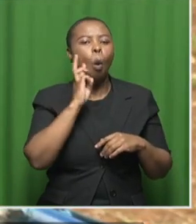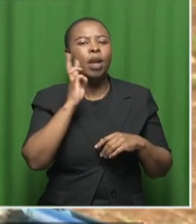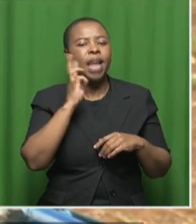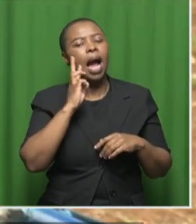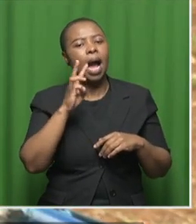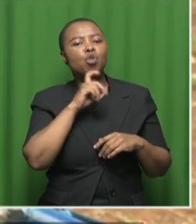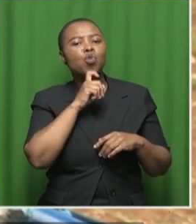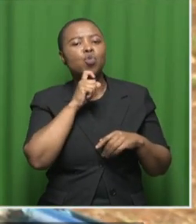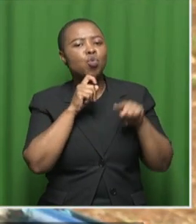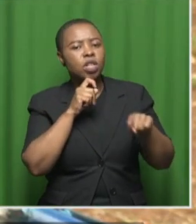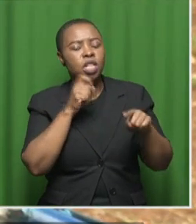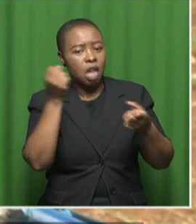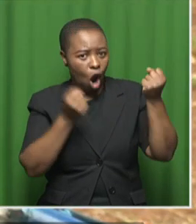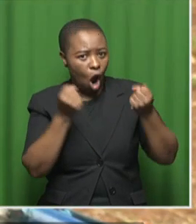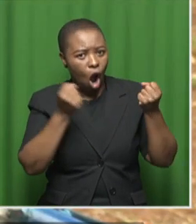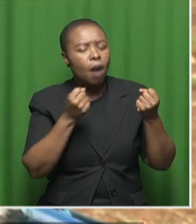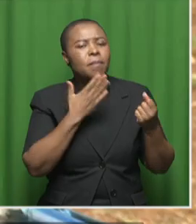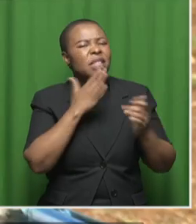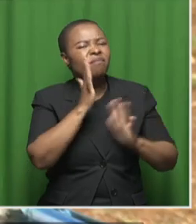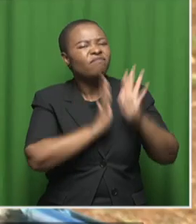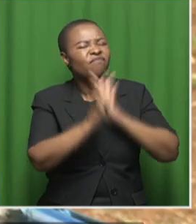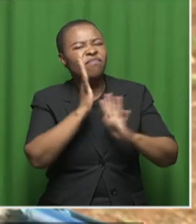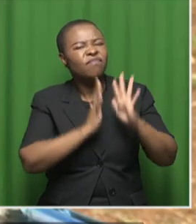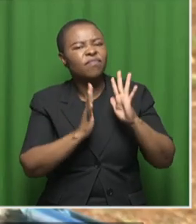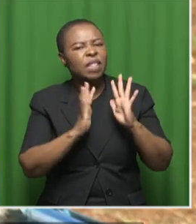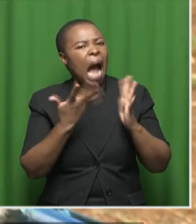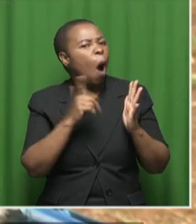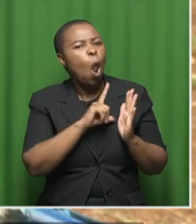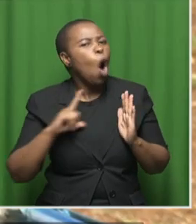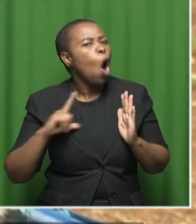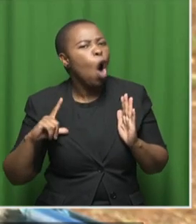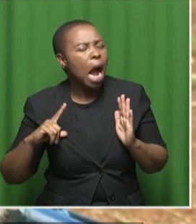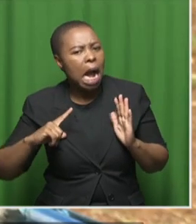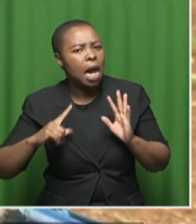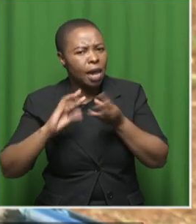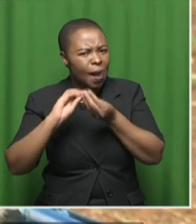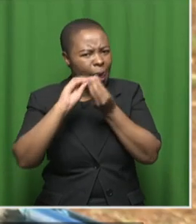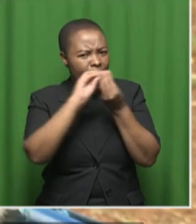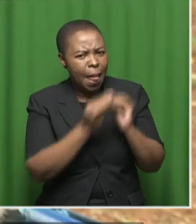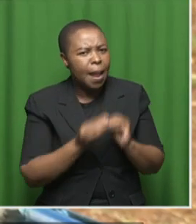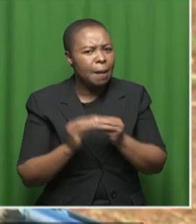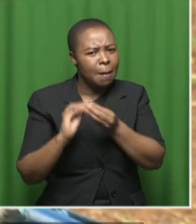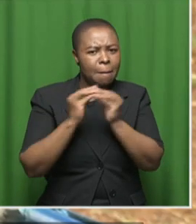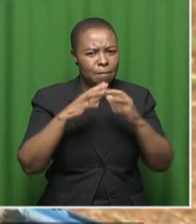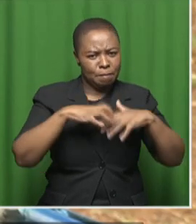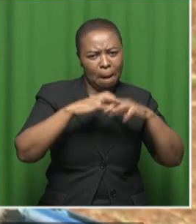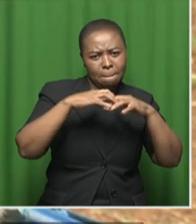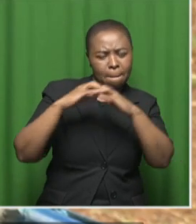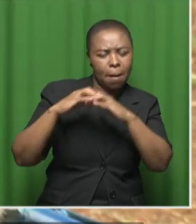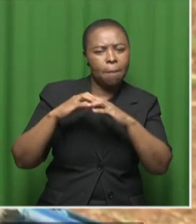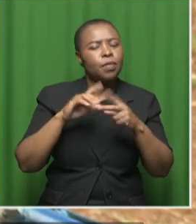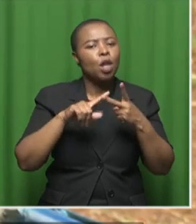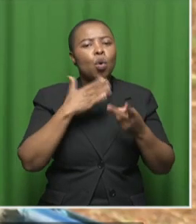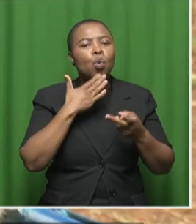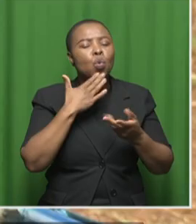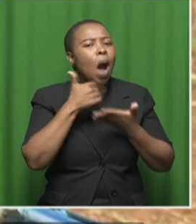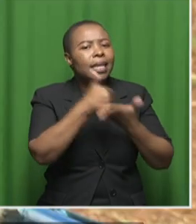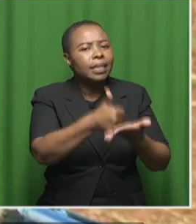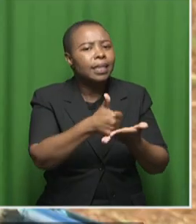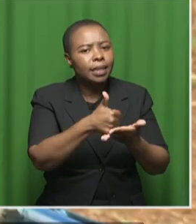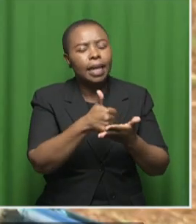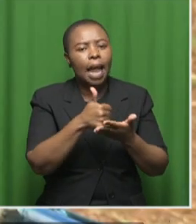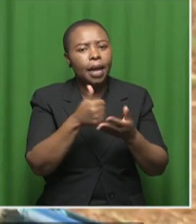Tell us how did you end up, how long it took you to put it together, and who assisted you with some of the